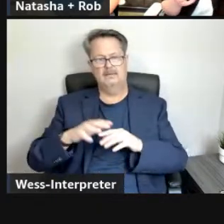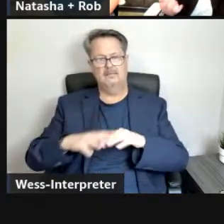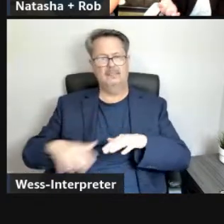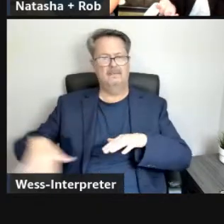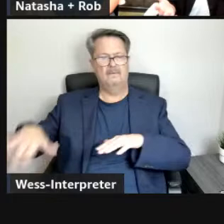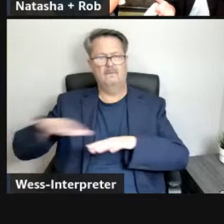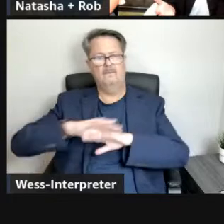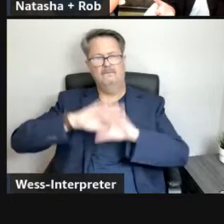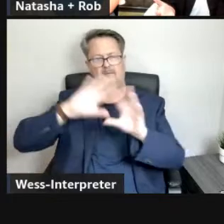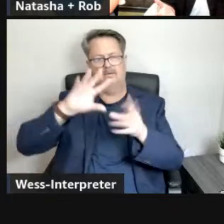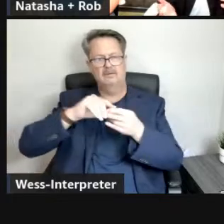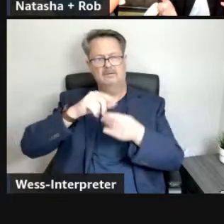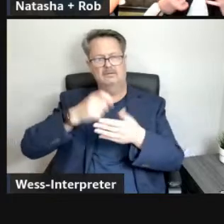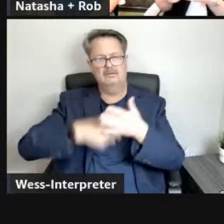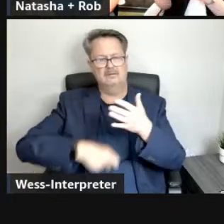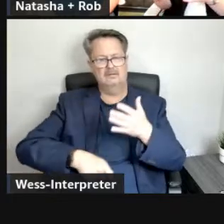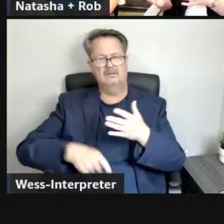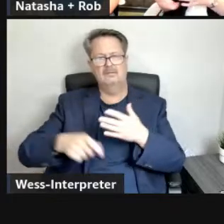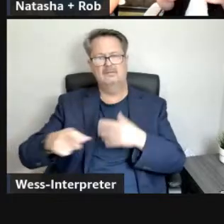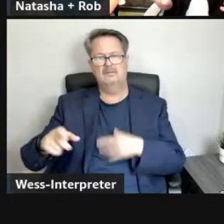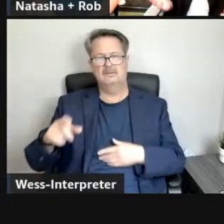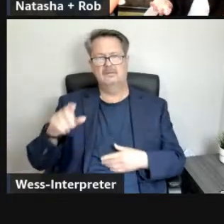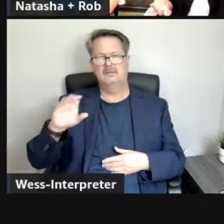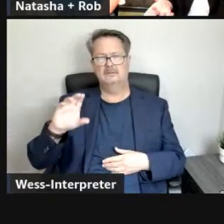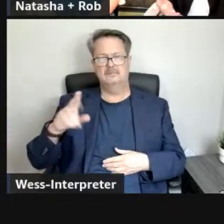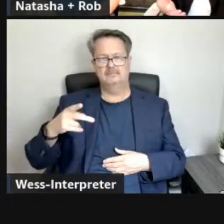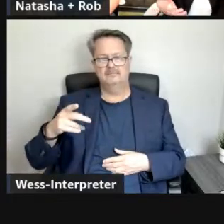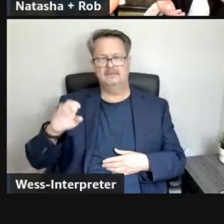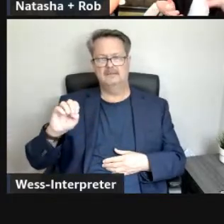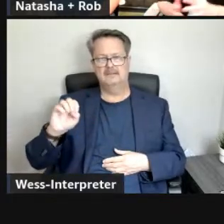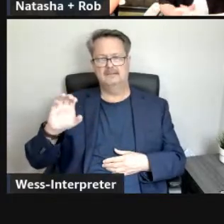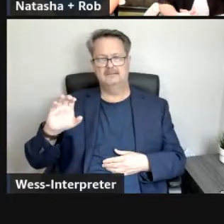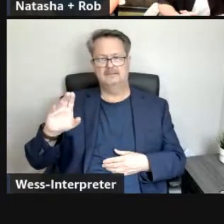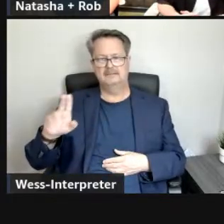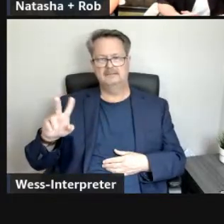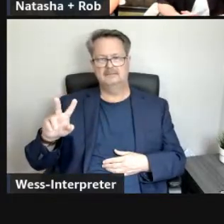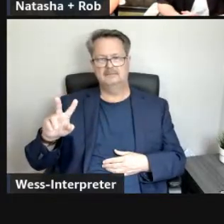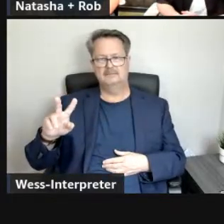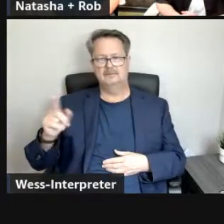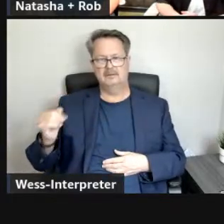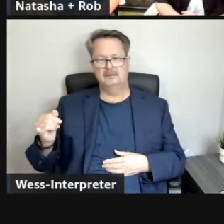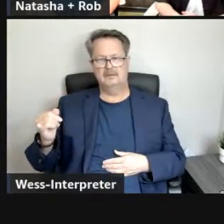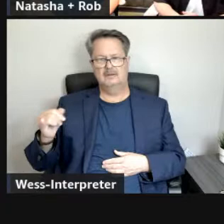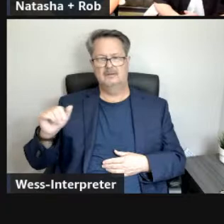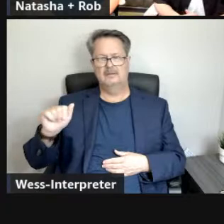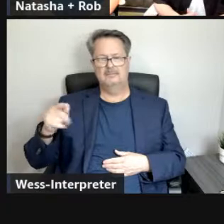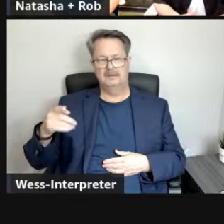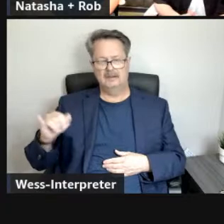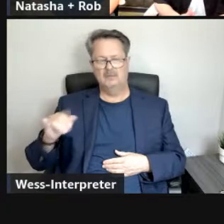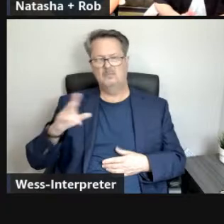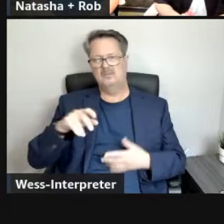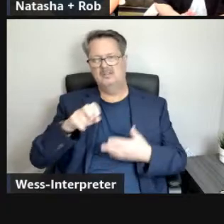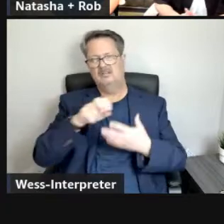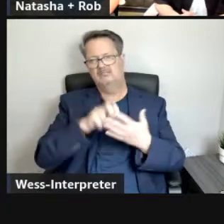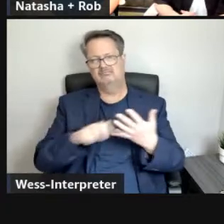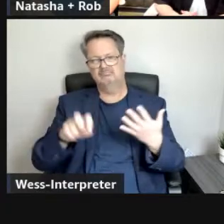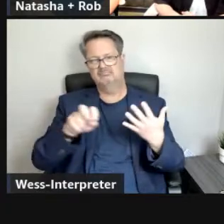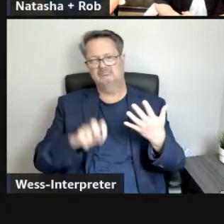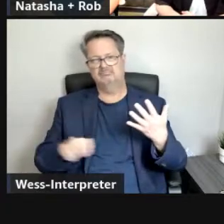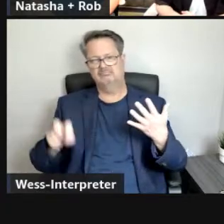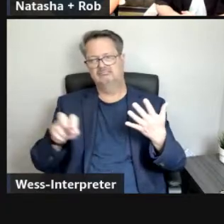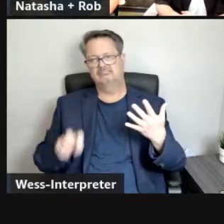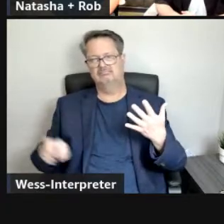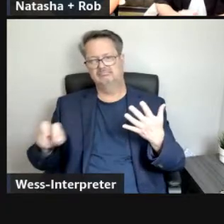then provision the EC2 instance. If that's not available for any reason, it will simply move to the next EC2 instance that's in the Carpenter